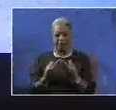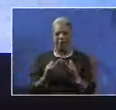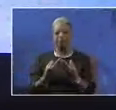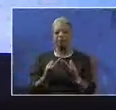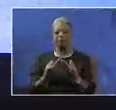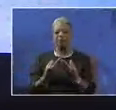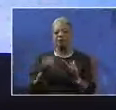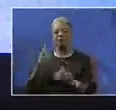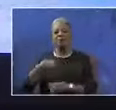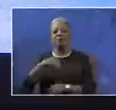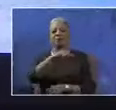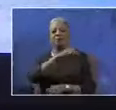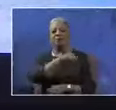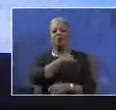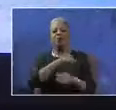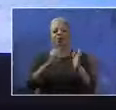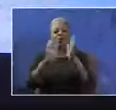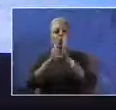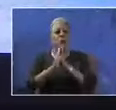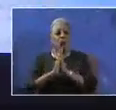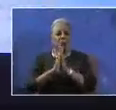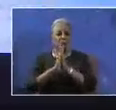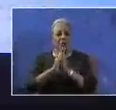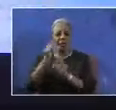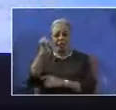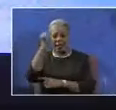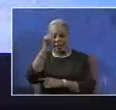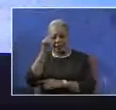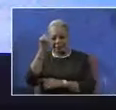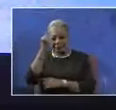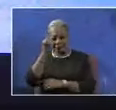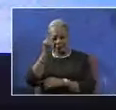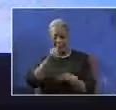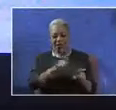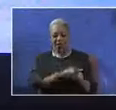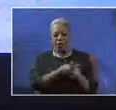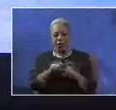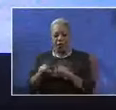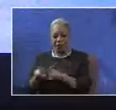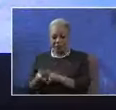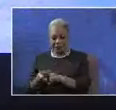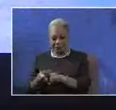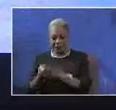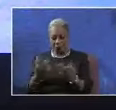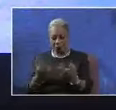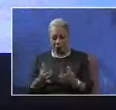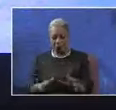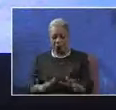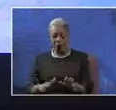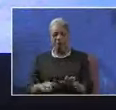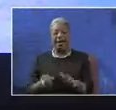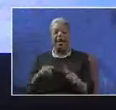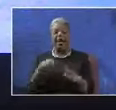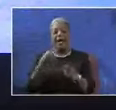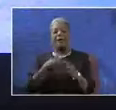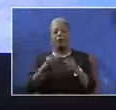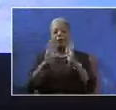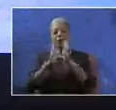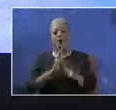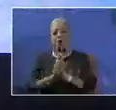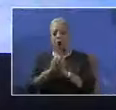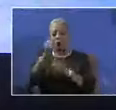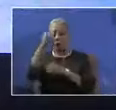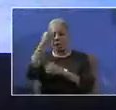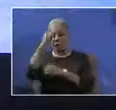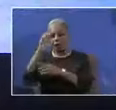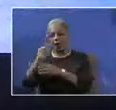she really loves you and is thinking of you as well. Also, we want to pray for Ann and Charles